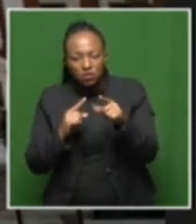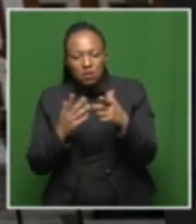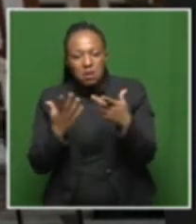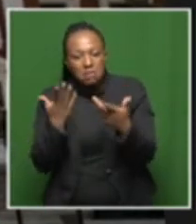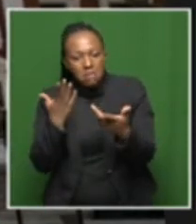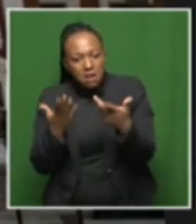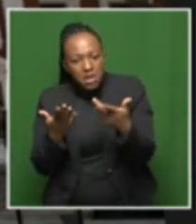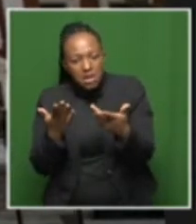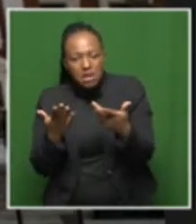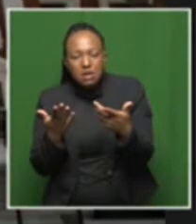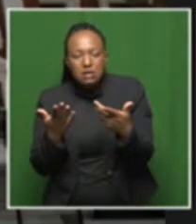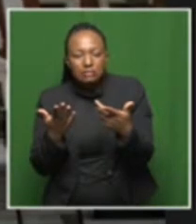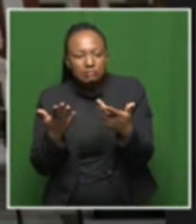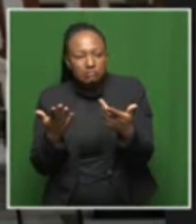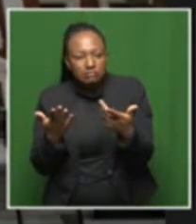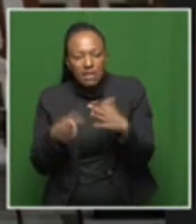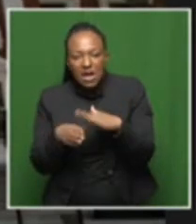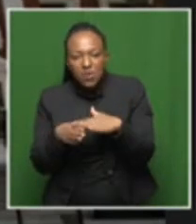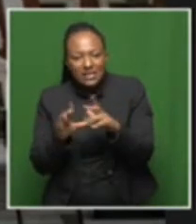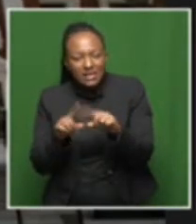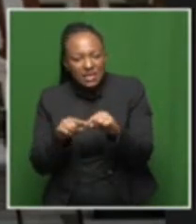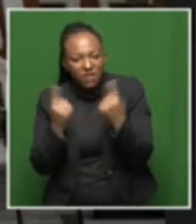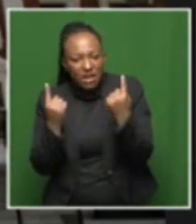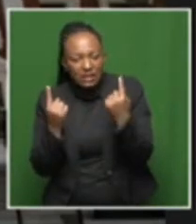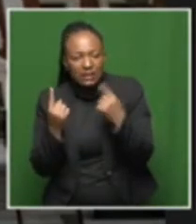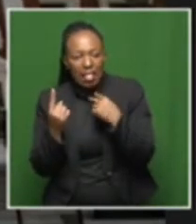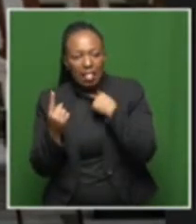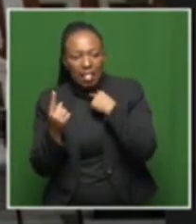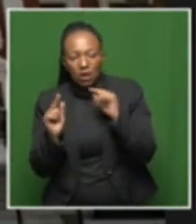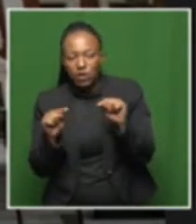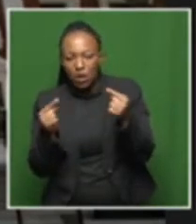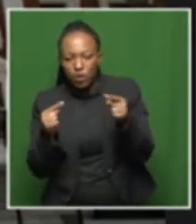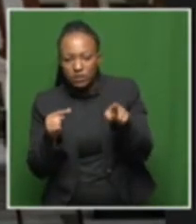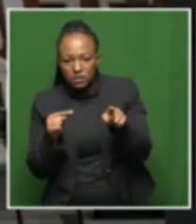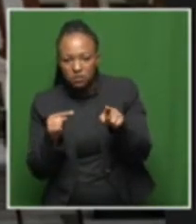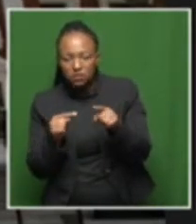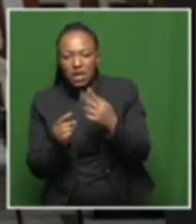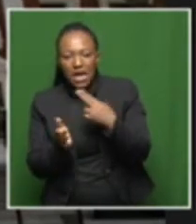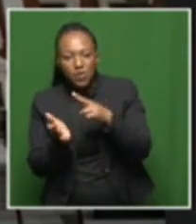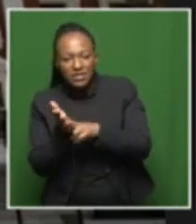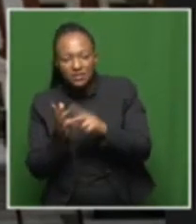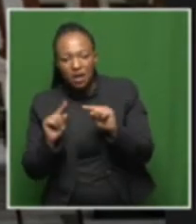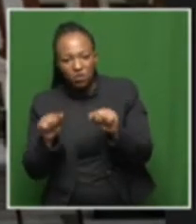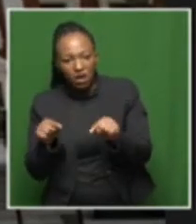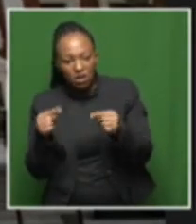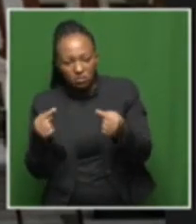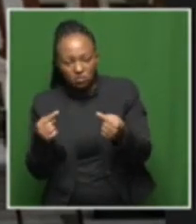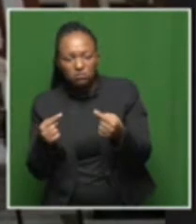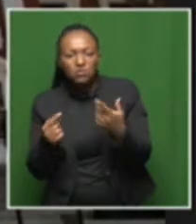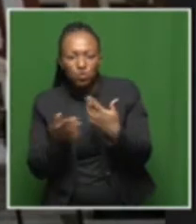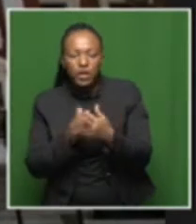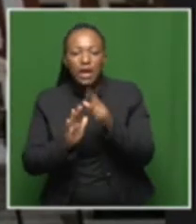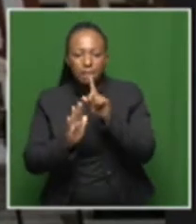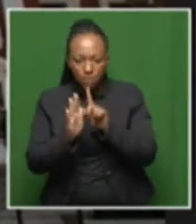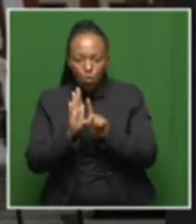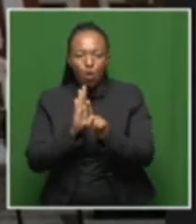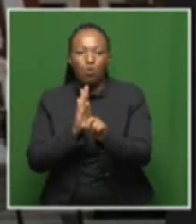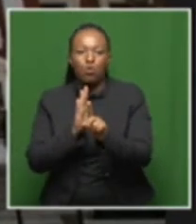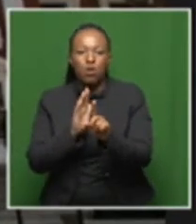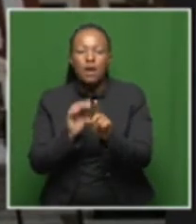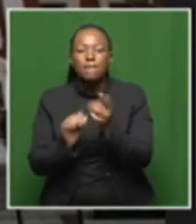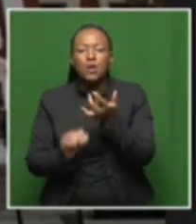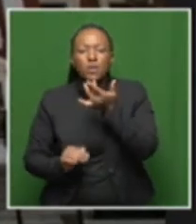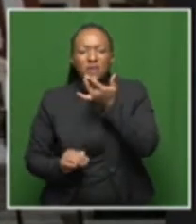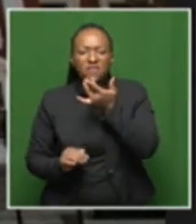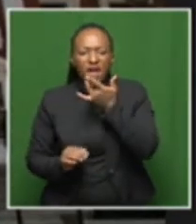maybe for reasons which you are not able to deal with, you are unable to register, then you can walk in, but we would prefer